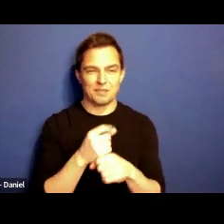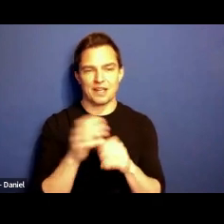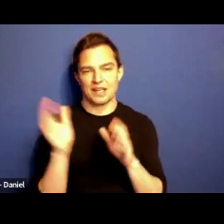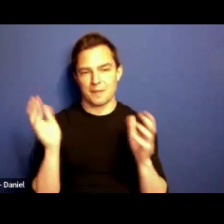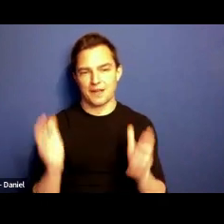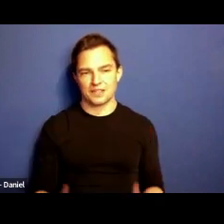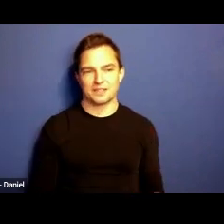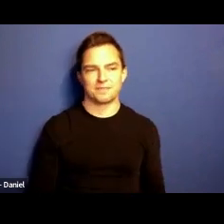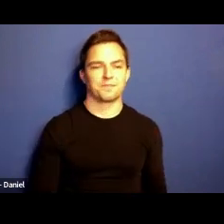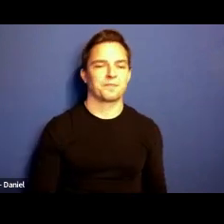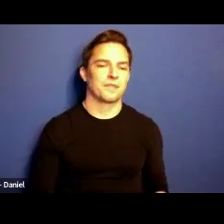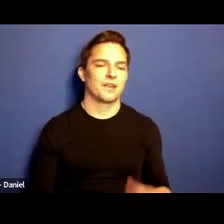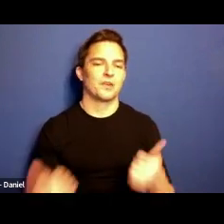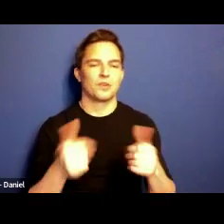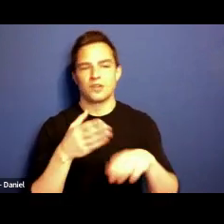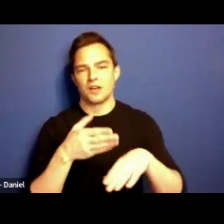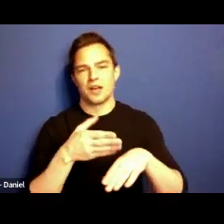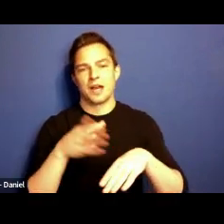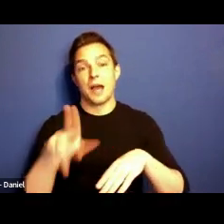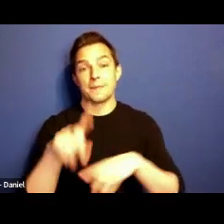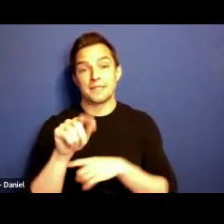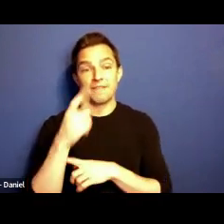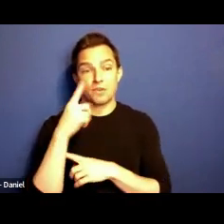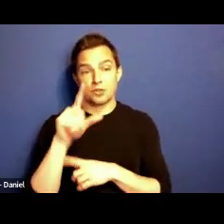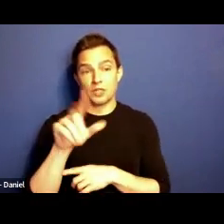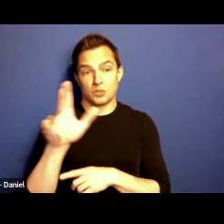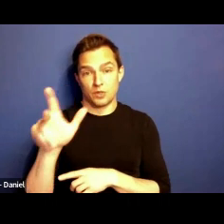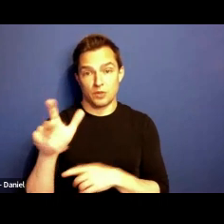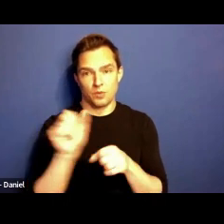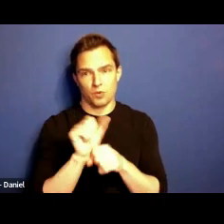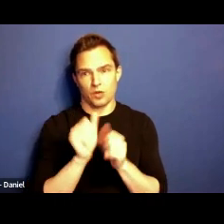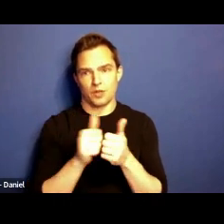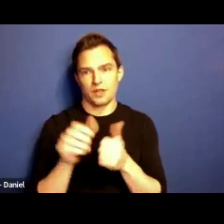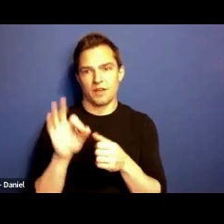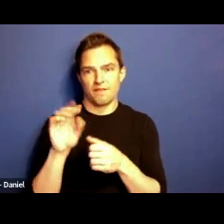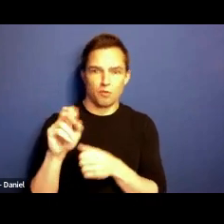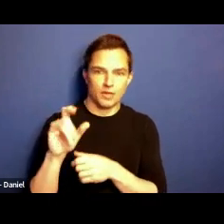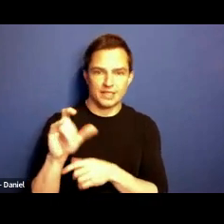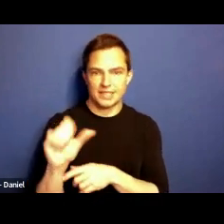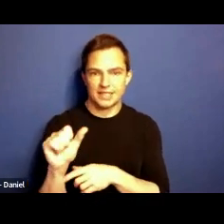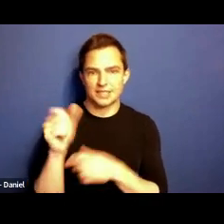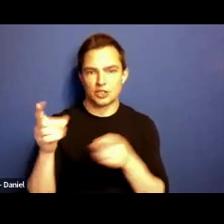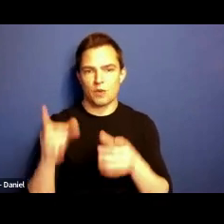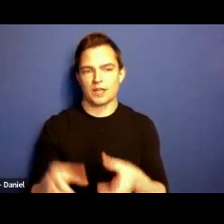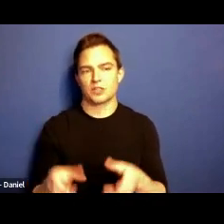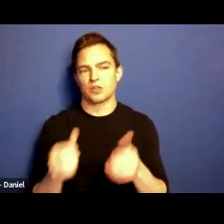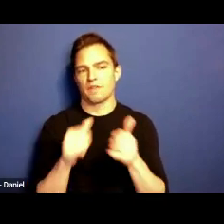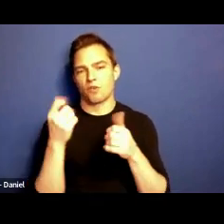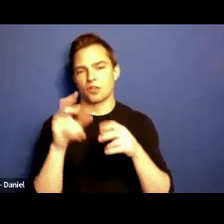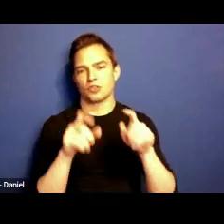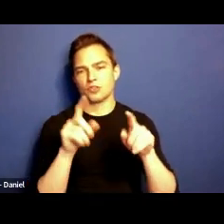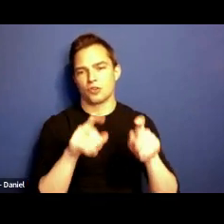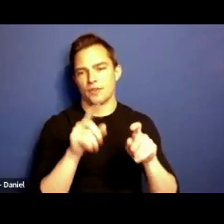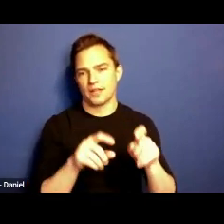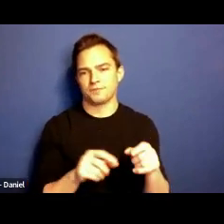process of updating this for 2023 right now. We worked with forensic directors on a survey and hope to get better data